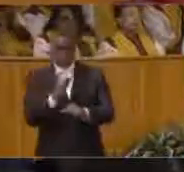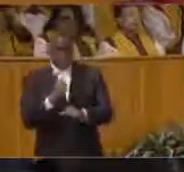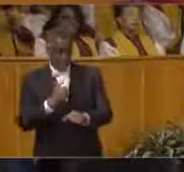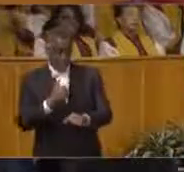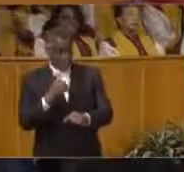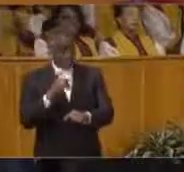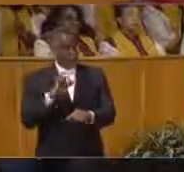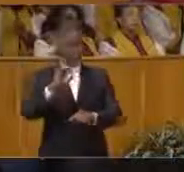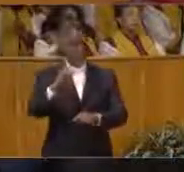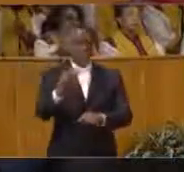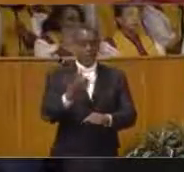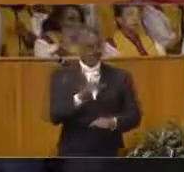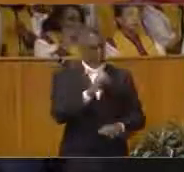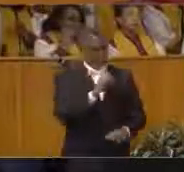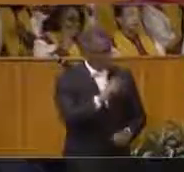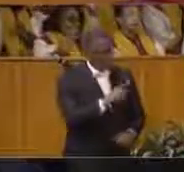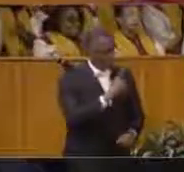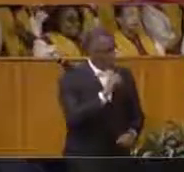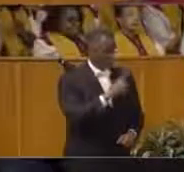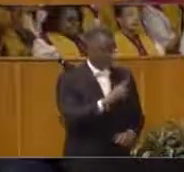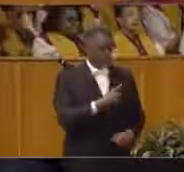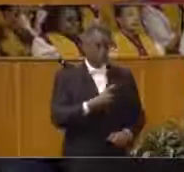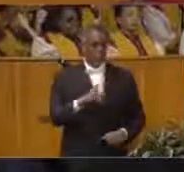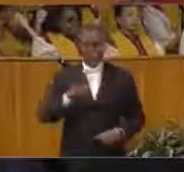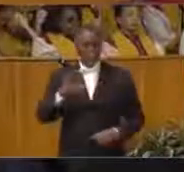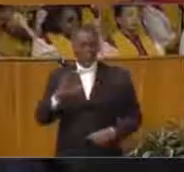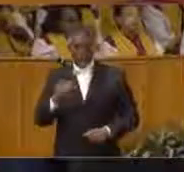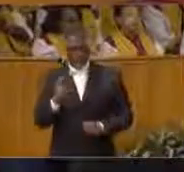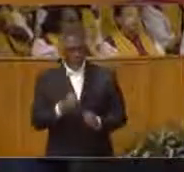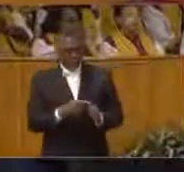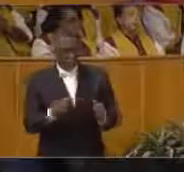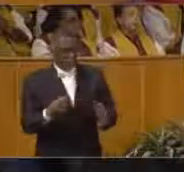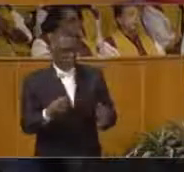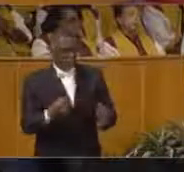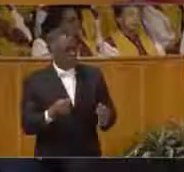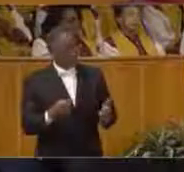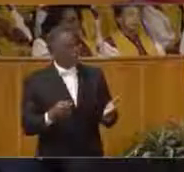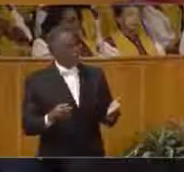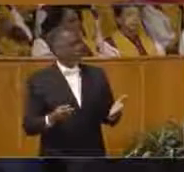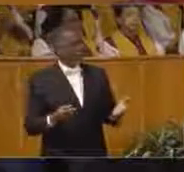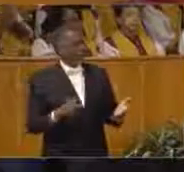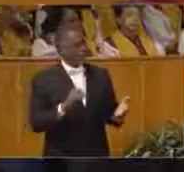Are we sure? Are we sure before I go in a different direction?